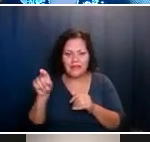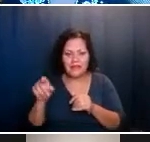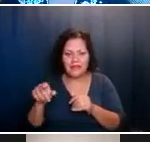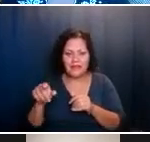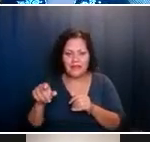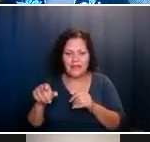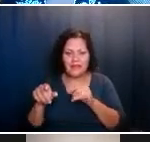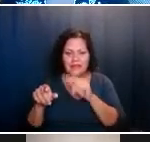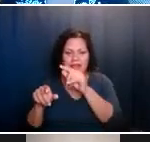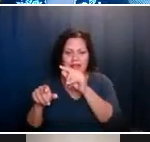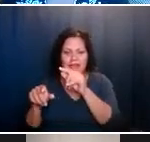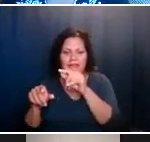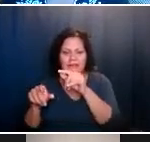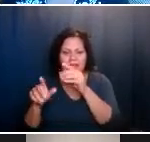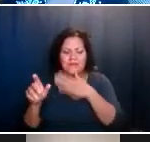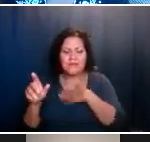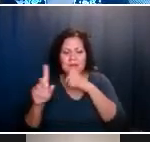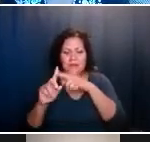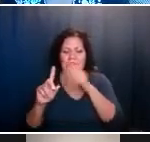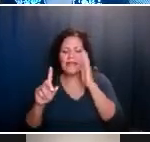your information only.